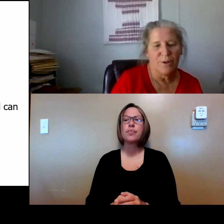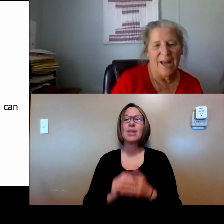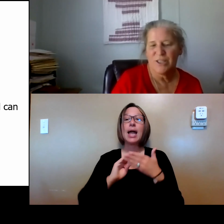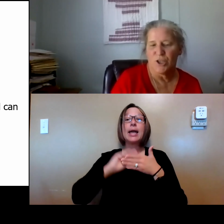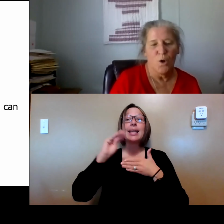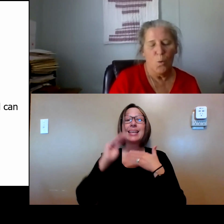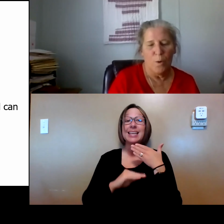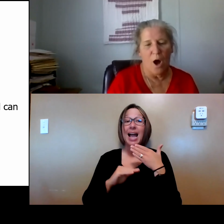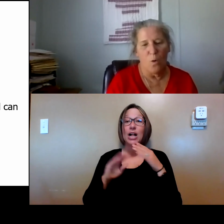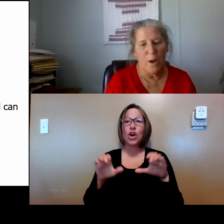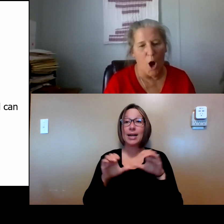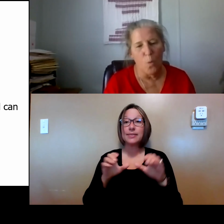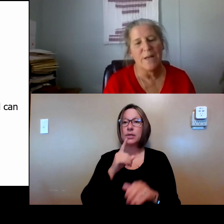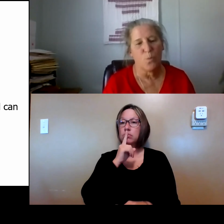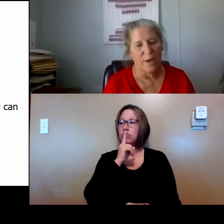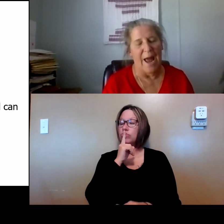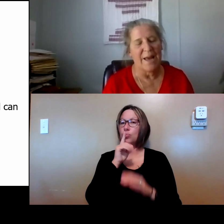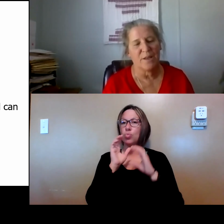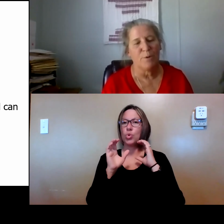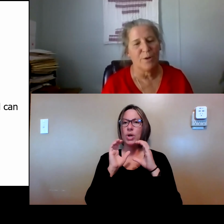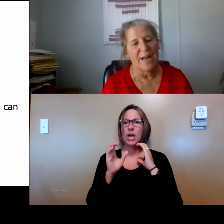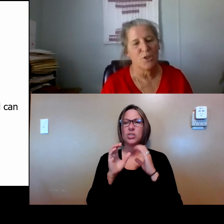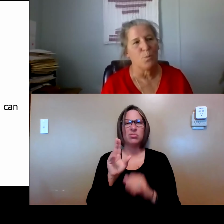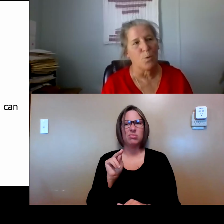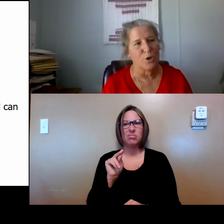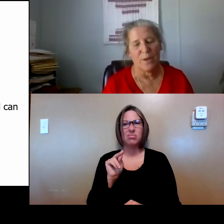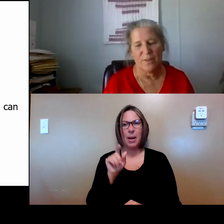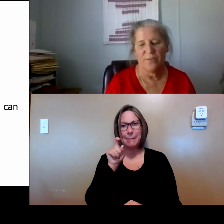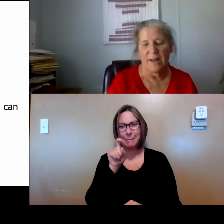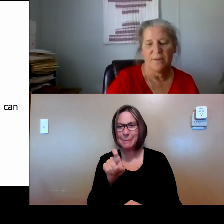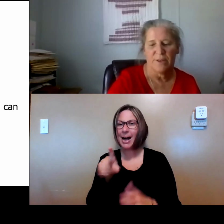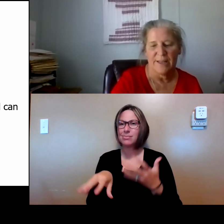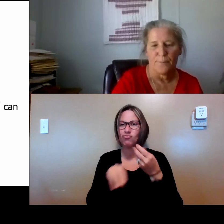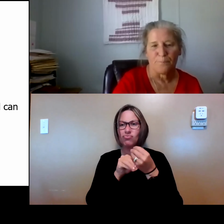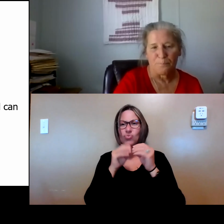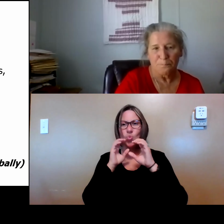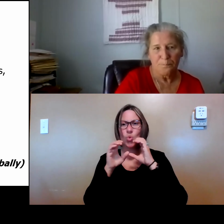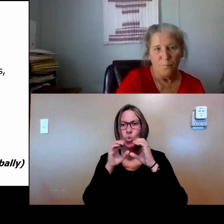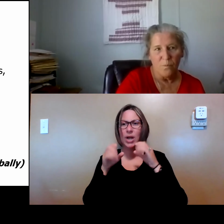without communication. We always want to add communication when we're doing these activities.